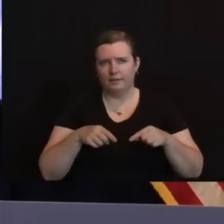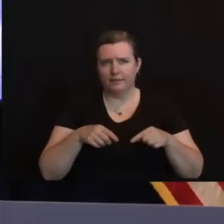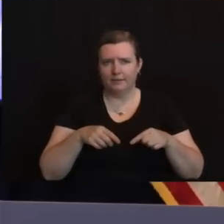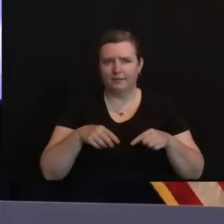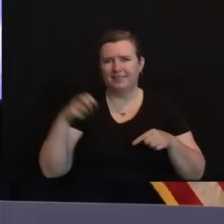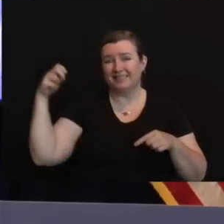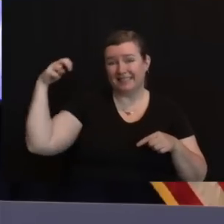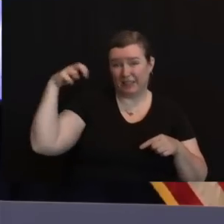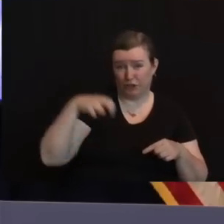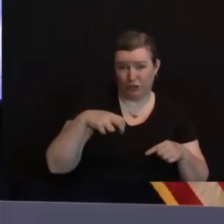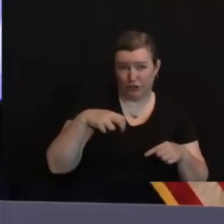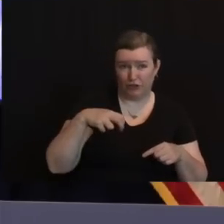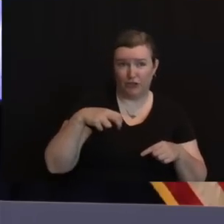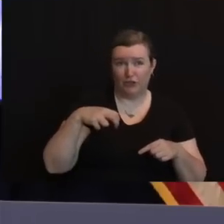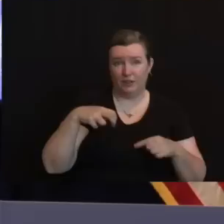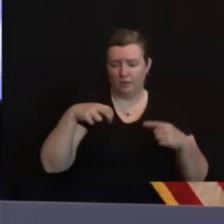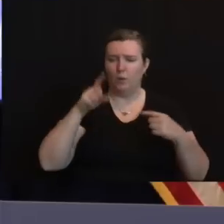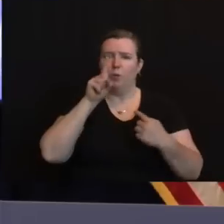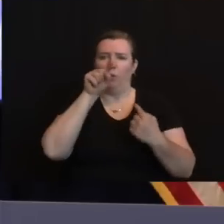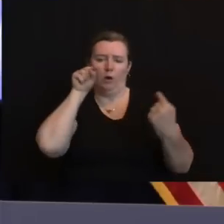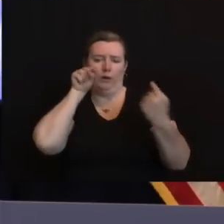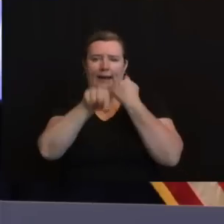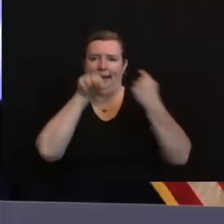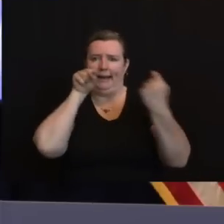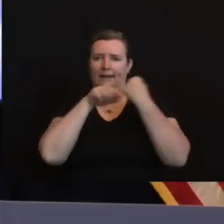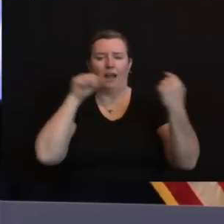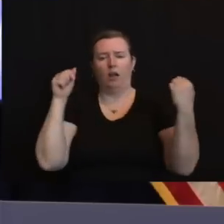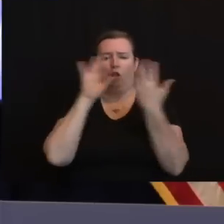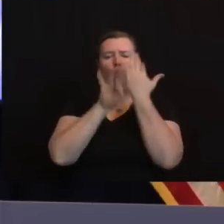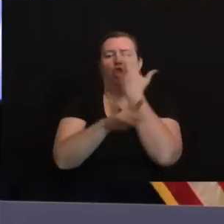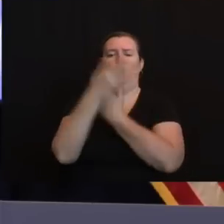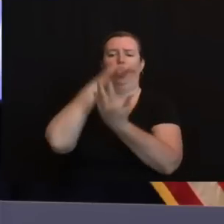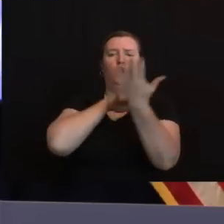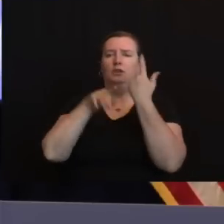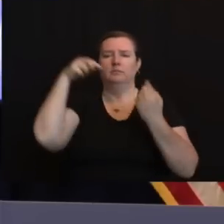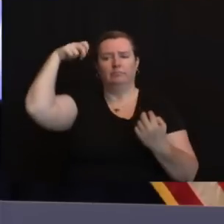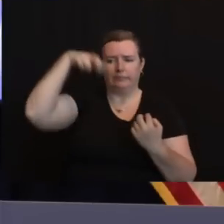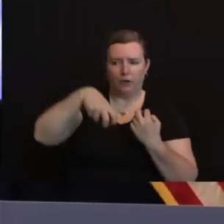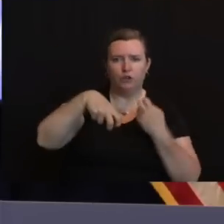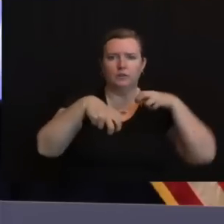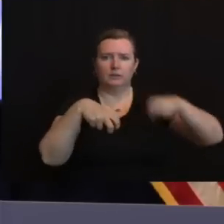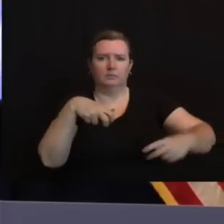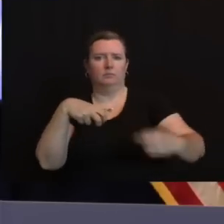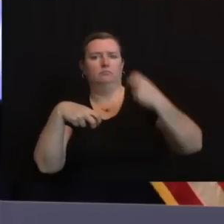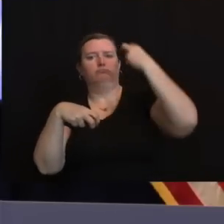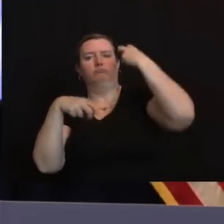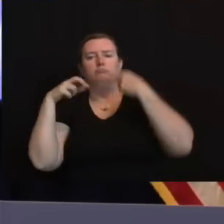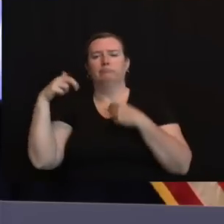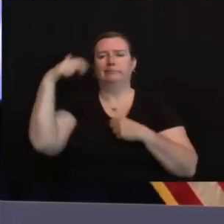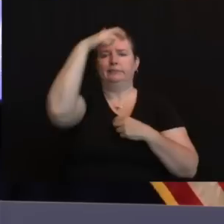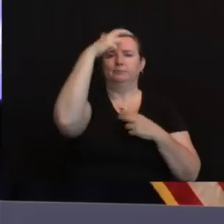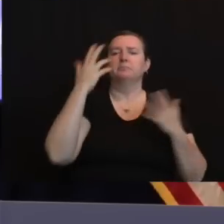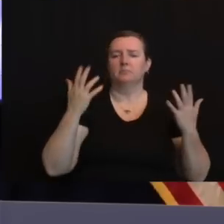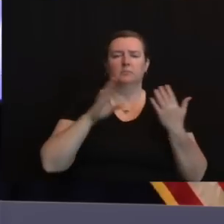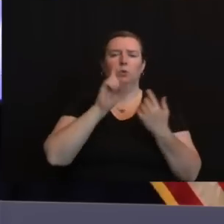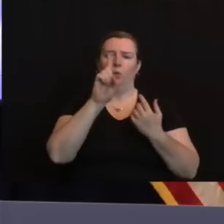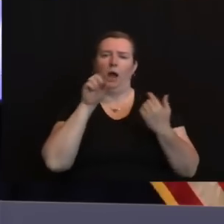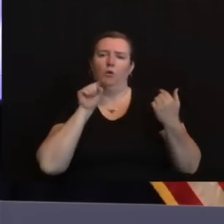or clearly divided for bi-directional travel with appropriate directional signs and